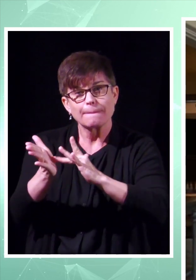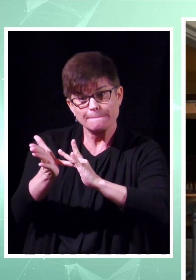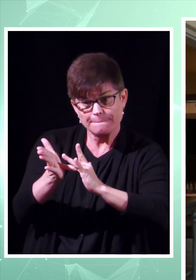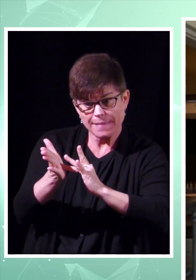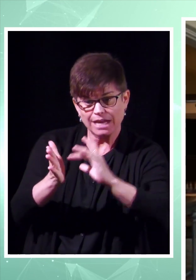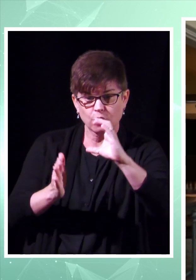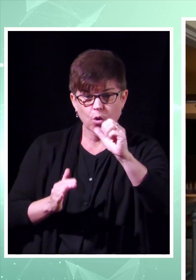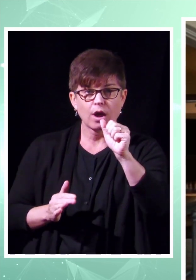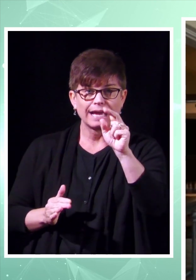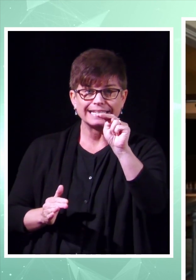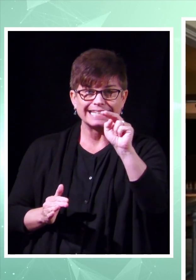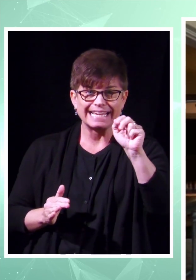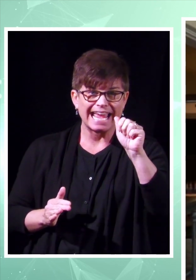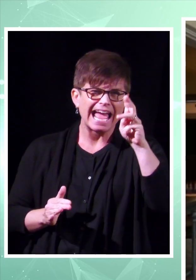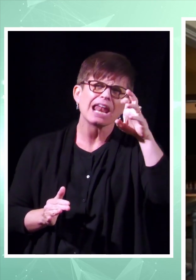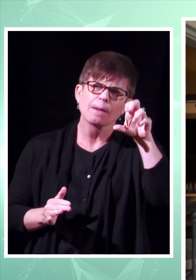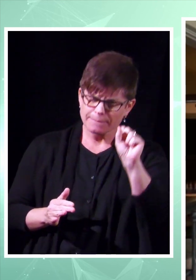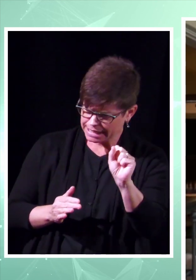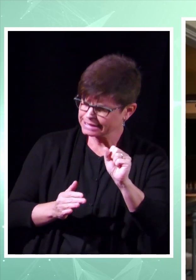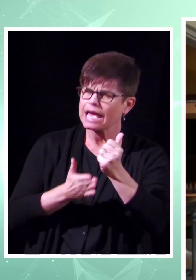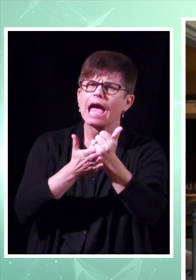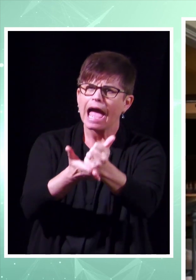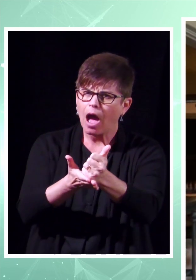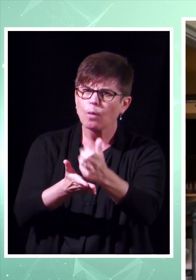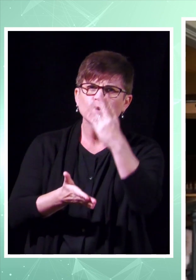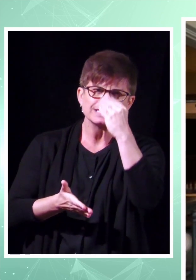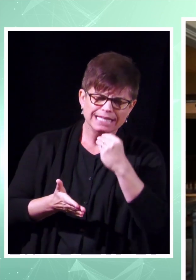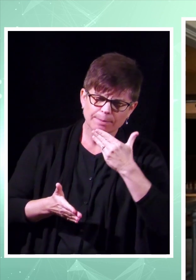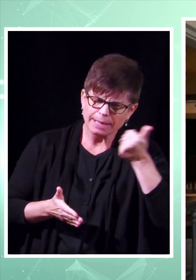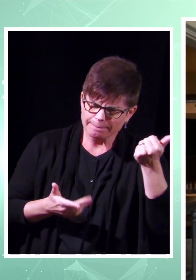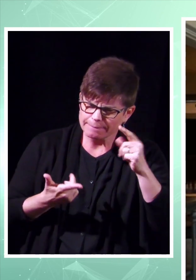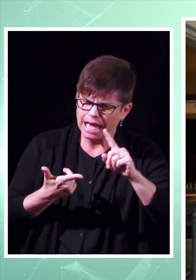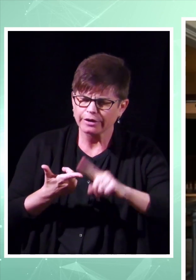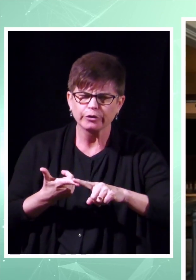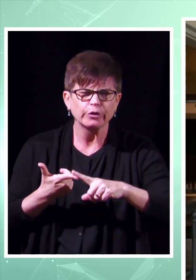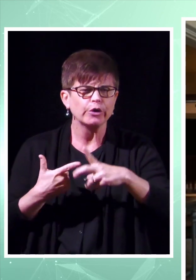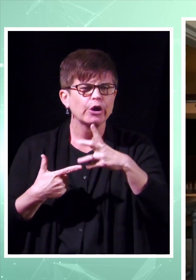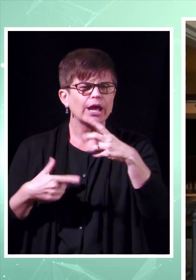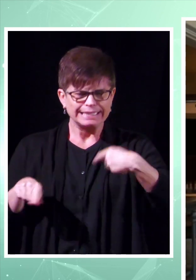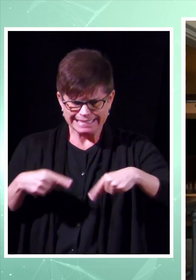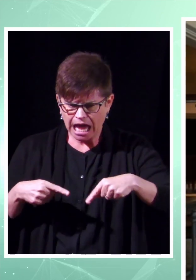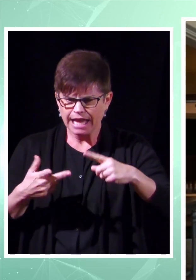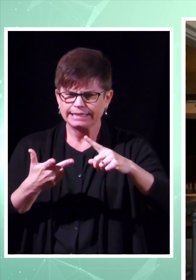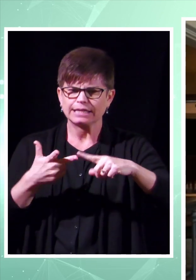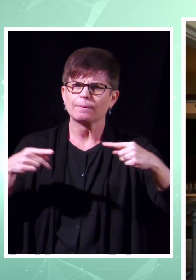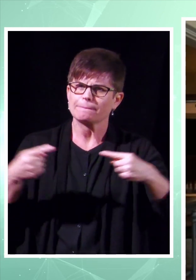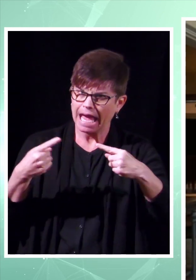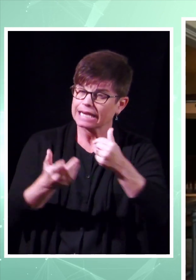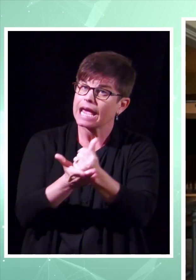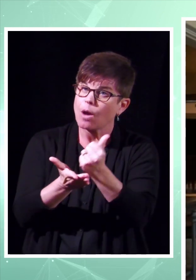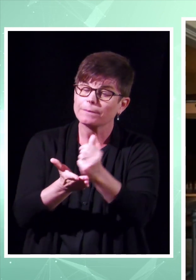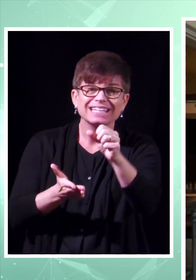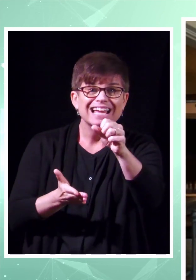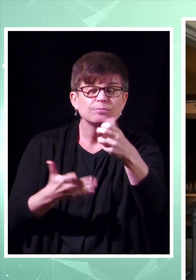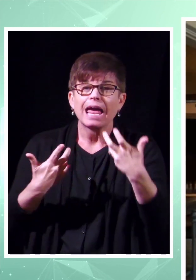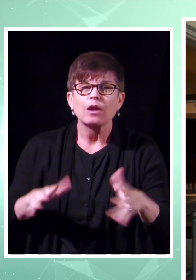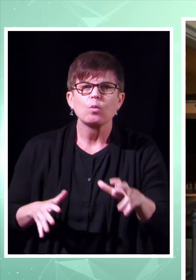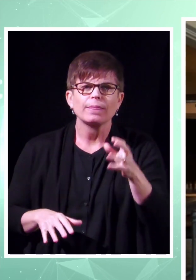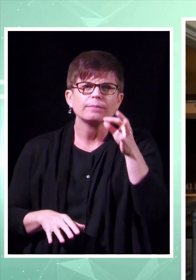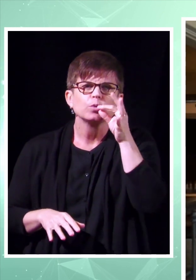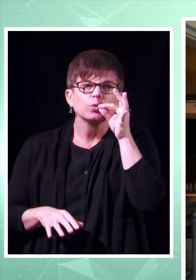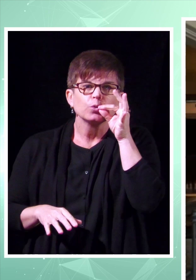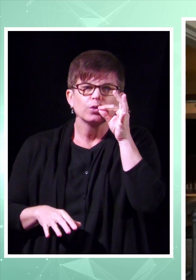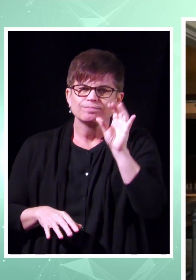to help patients with anxiety and with insomnia, with spasticity, with pain, I don't want them to smoke